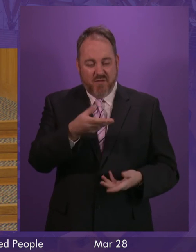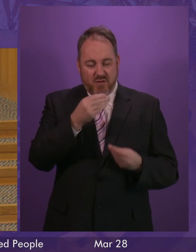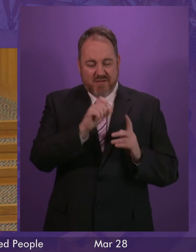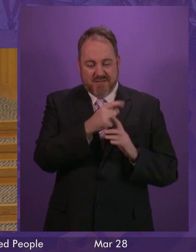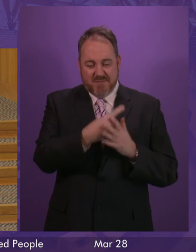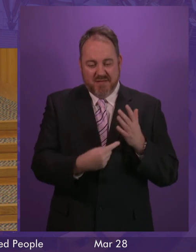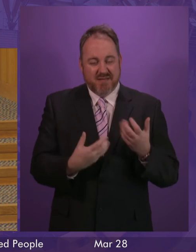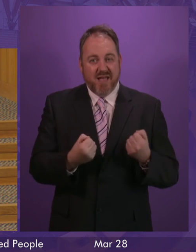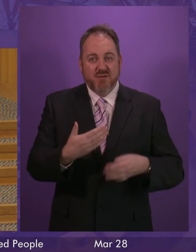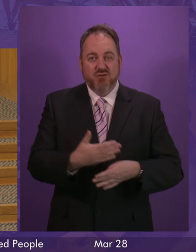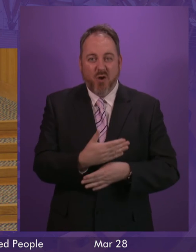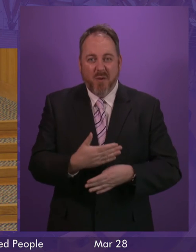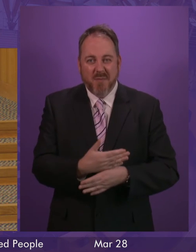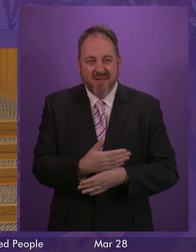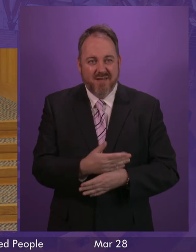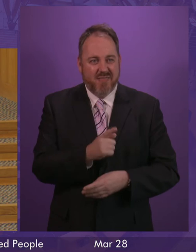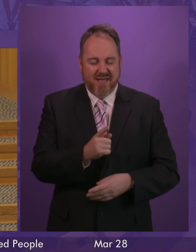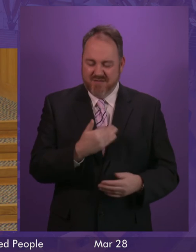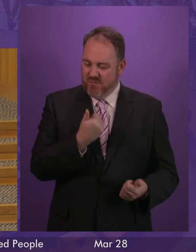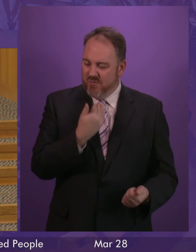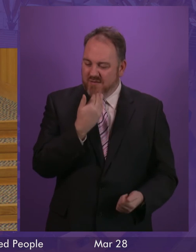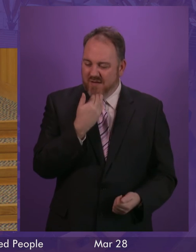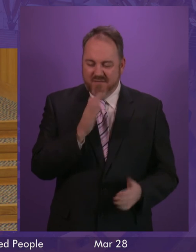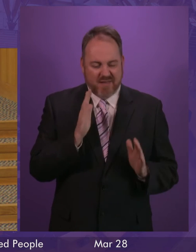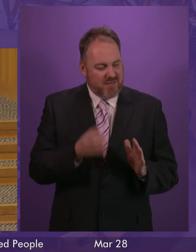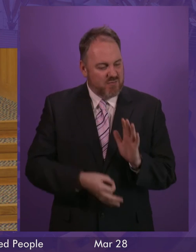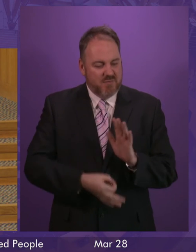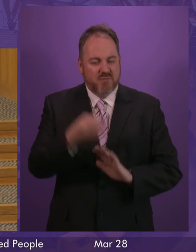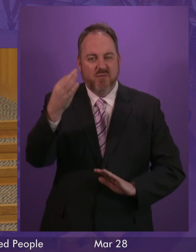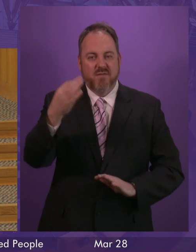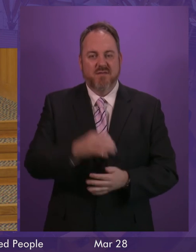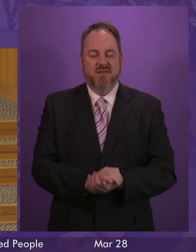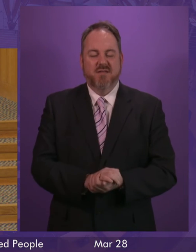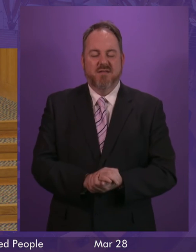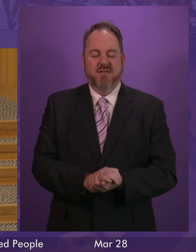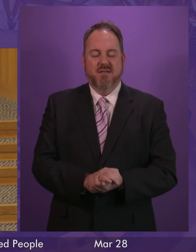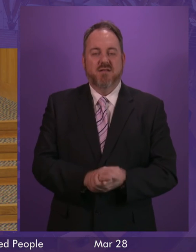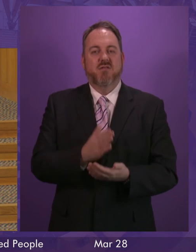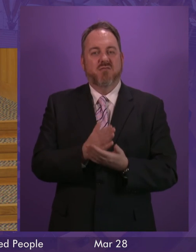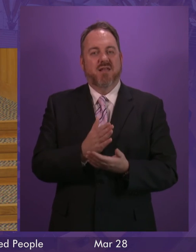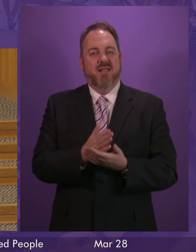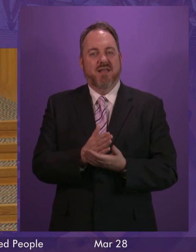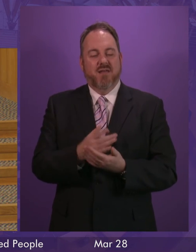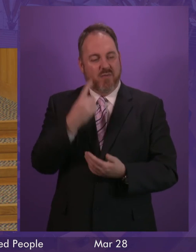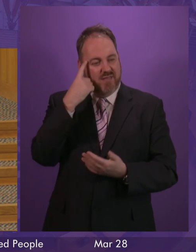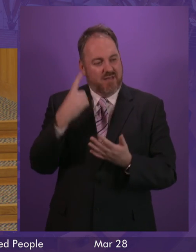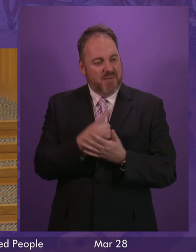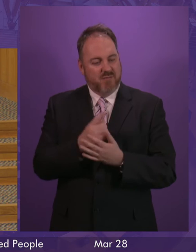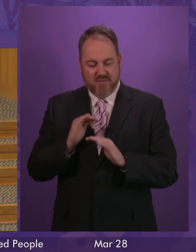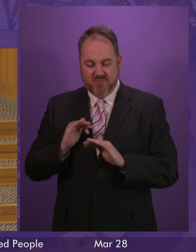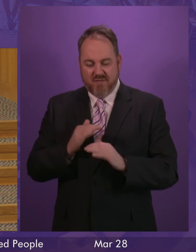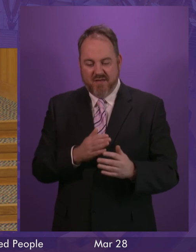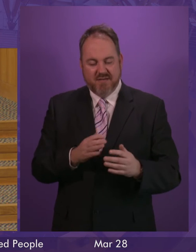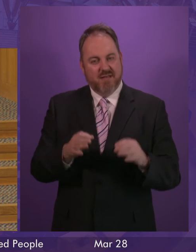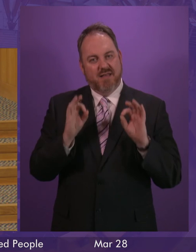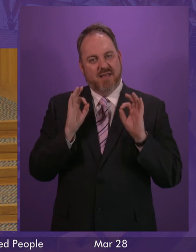and that Deputy Presiding Officer has to change. A vital building block for a fairer society is about the provision of excellent